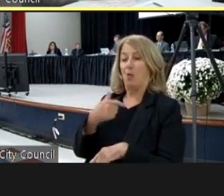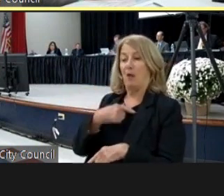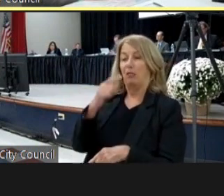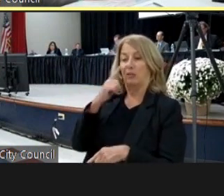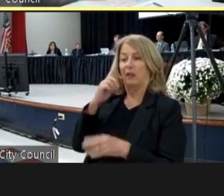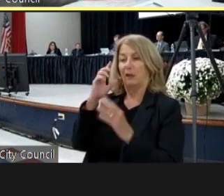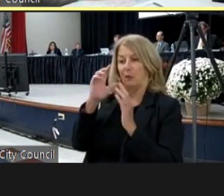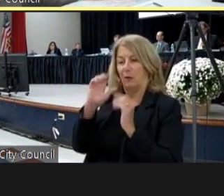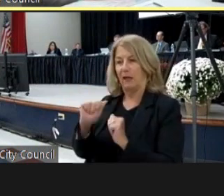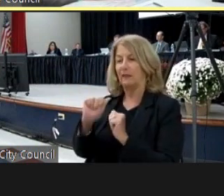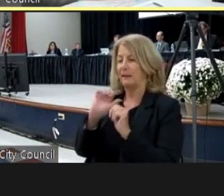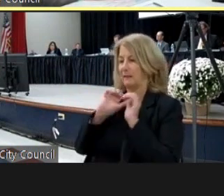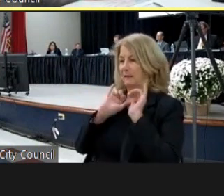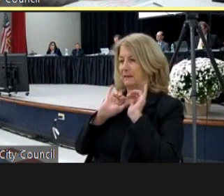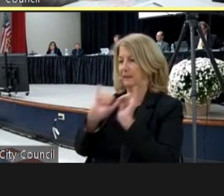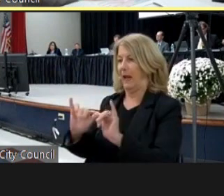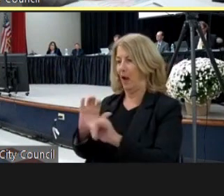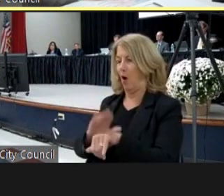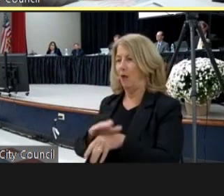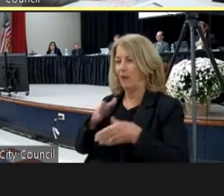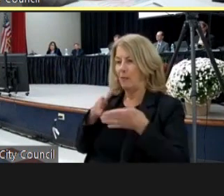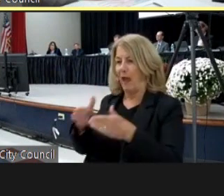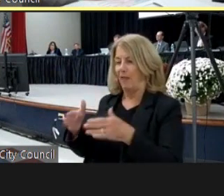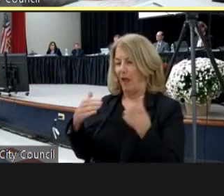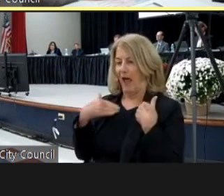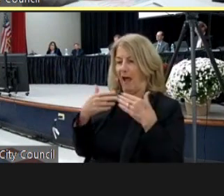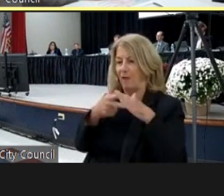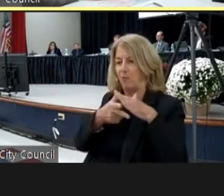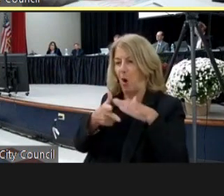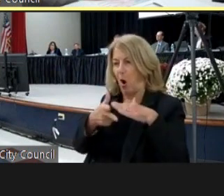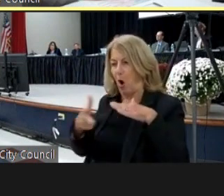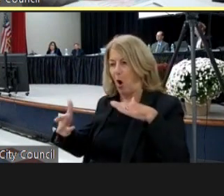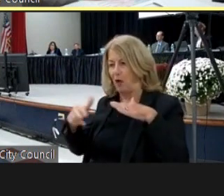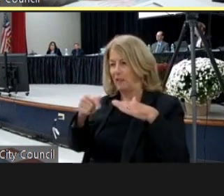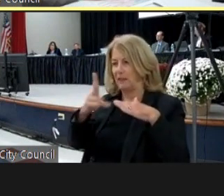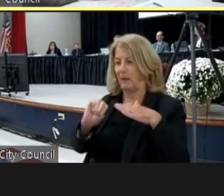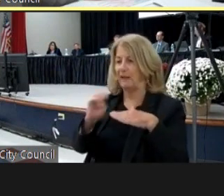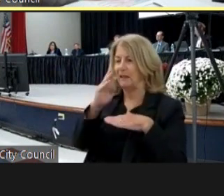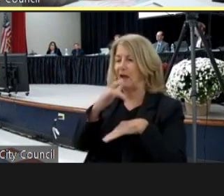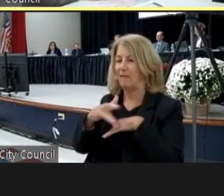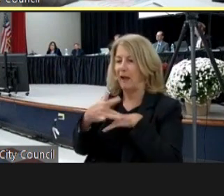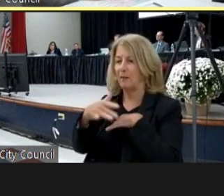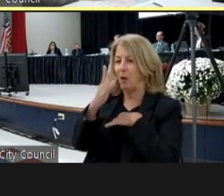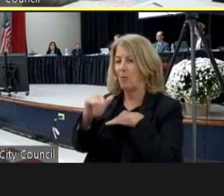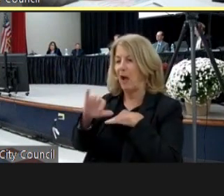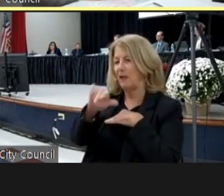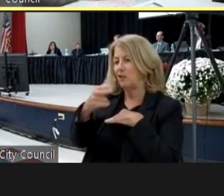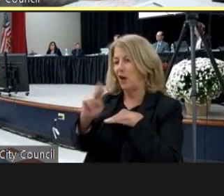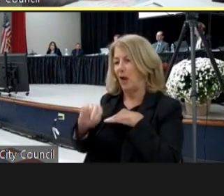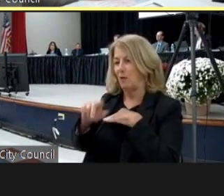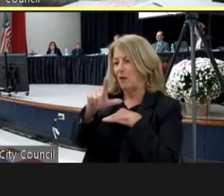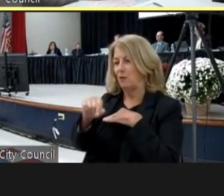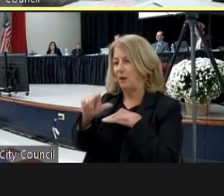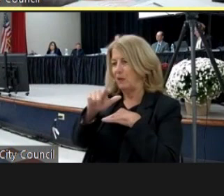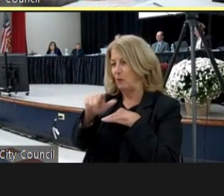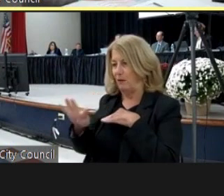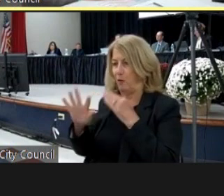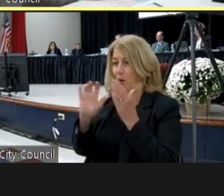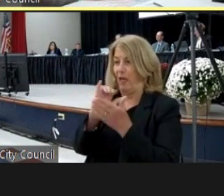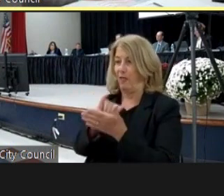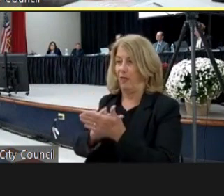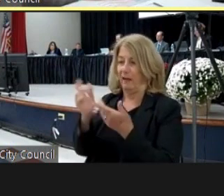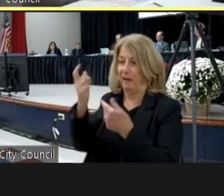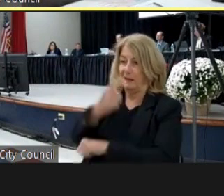path. And the critical path is to have parking spaces available by January 24th. That date is creeping up on us.